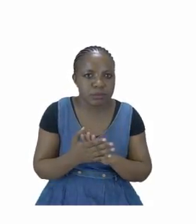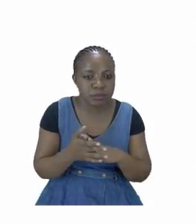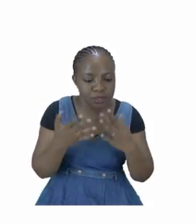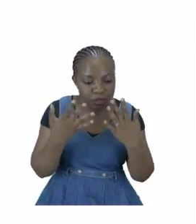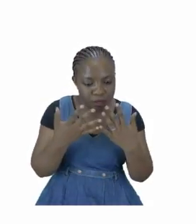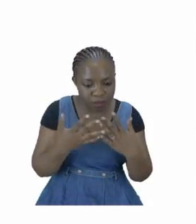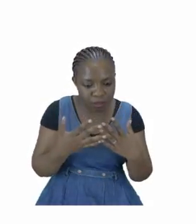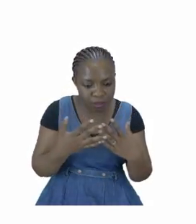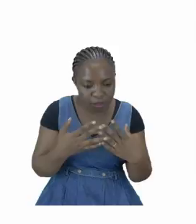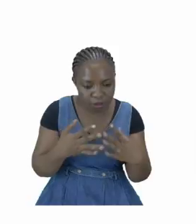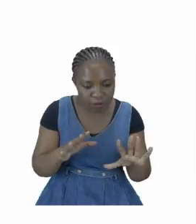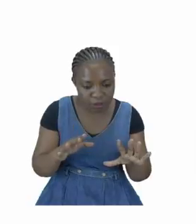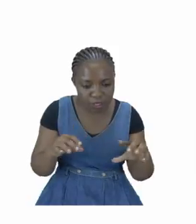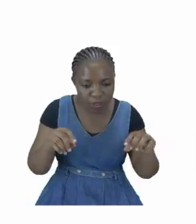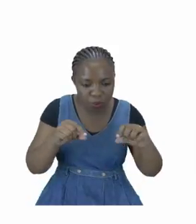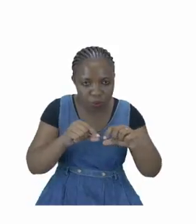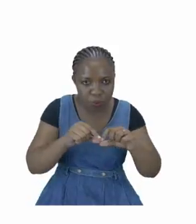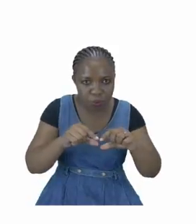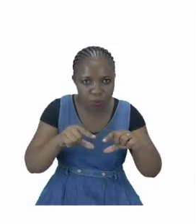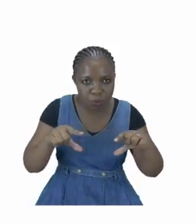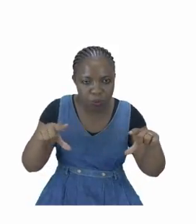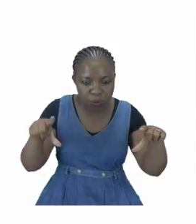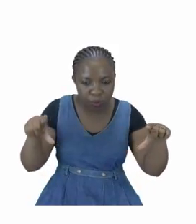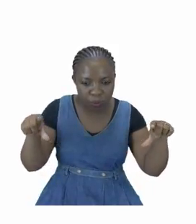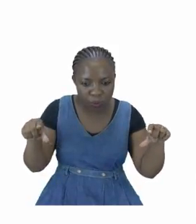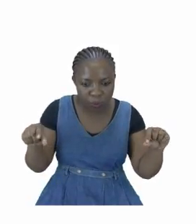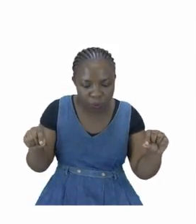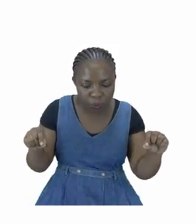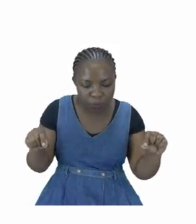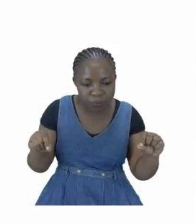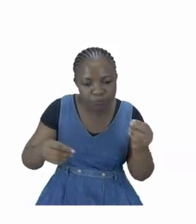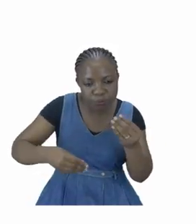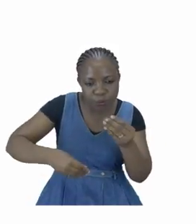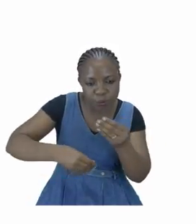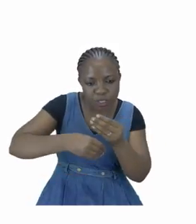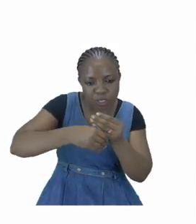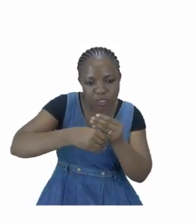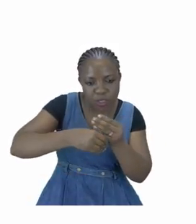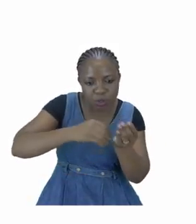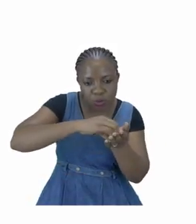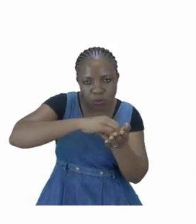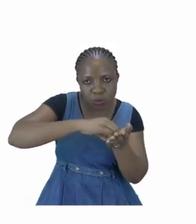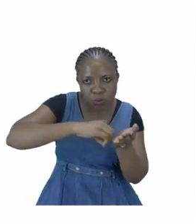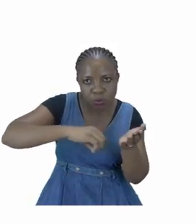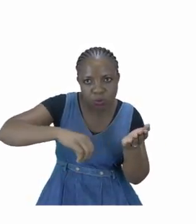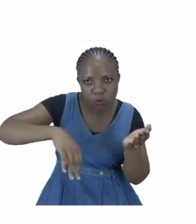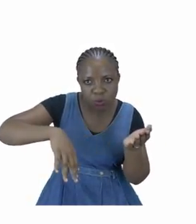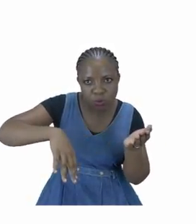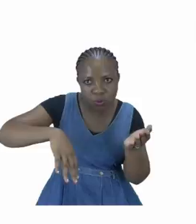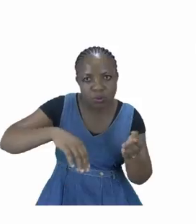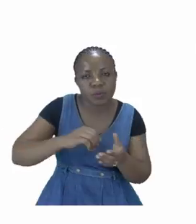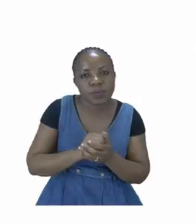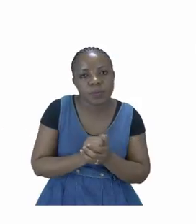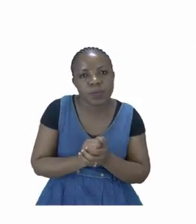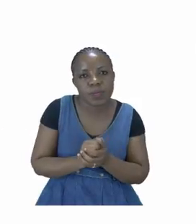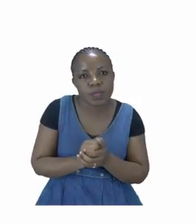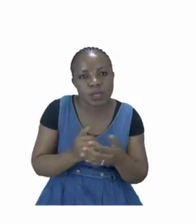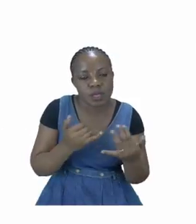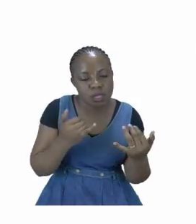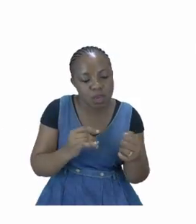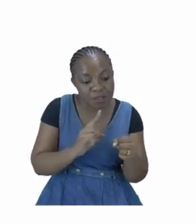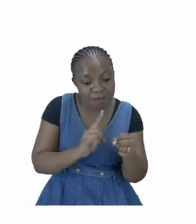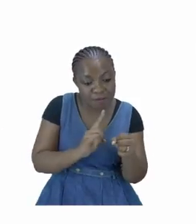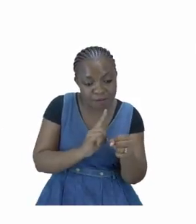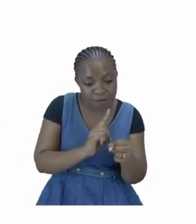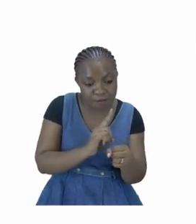table by adding or subtracting. We are now going to do it together. We are only going to do the first one